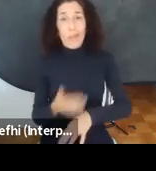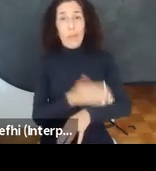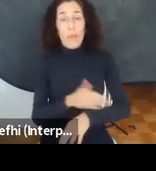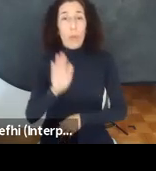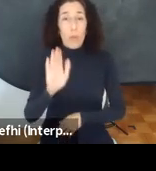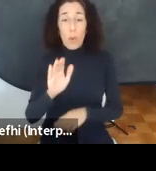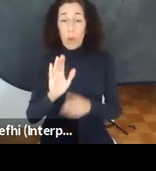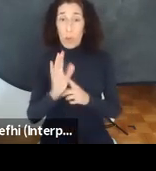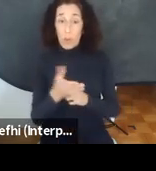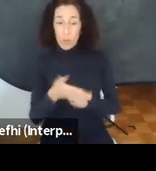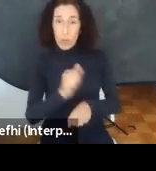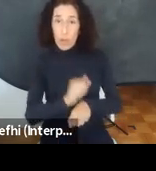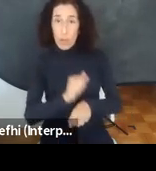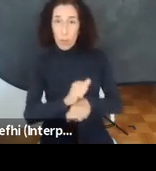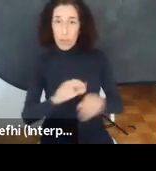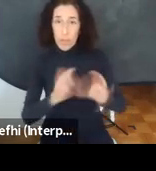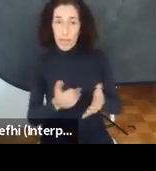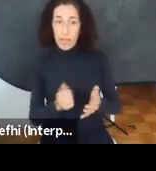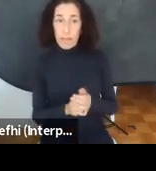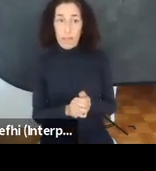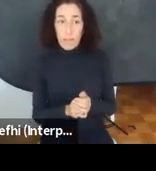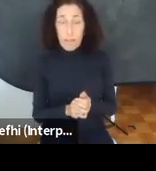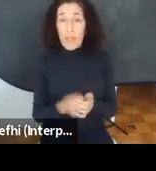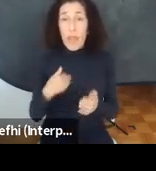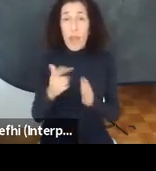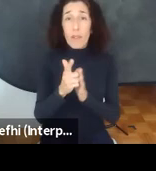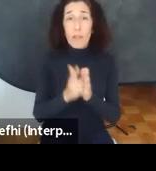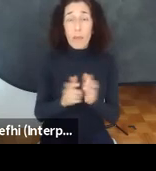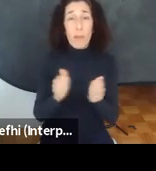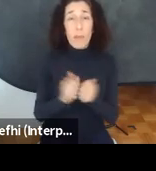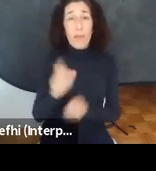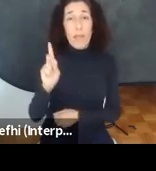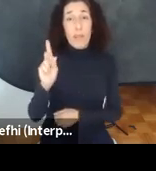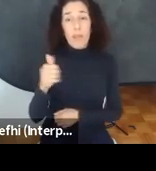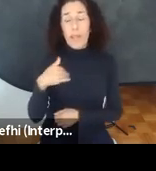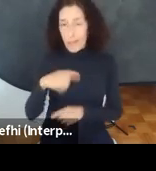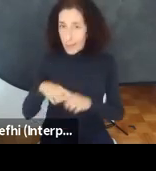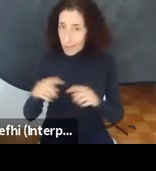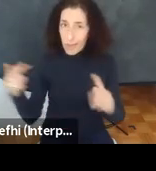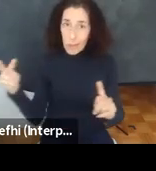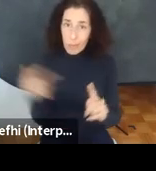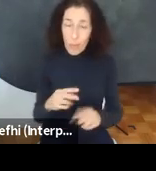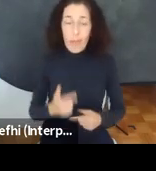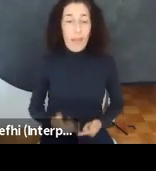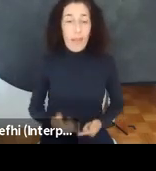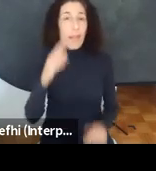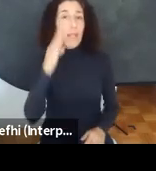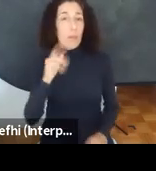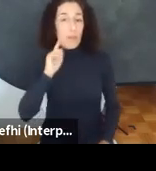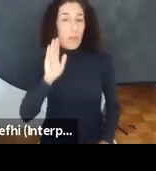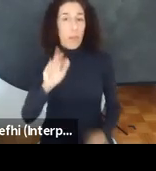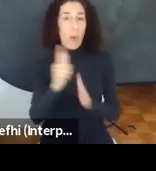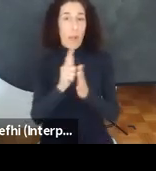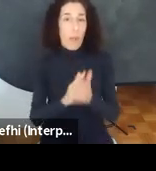a workplace. Having an attorney who has a disability adds a different viewpoint and a different life experience to your law firm. One of the things that's missing